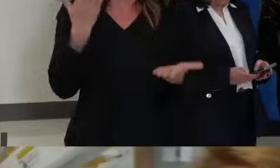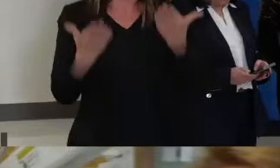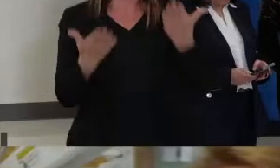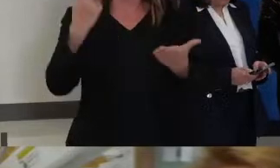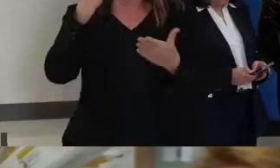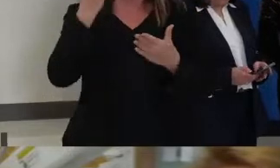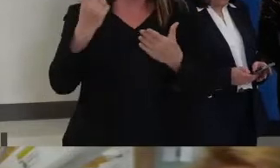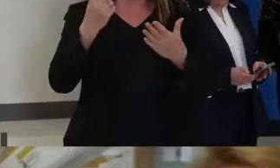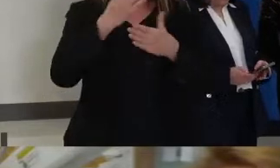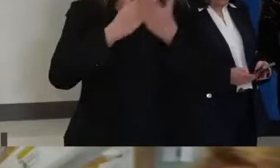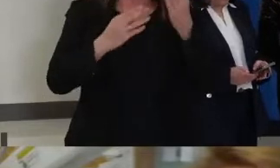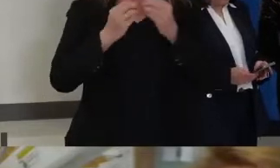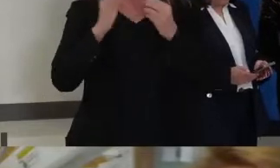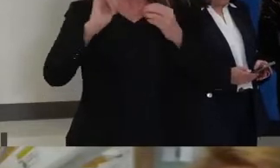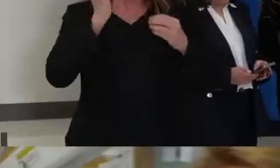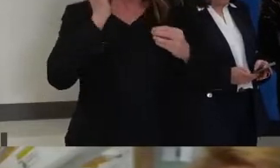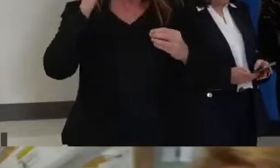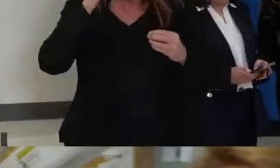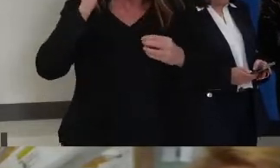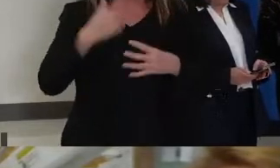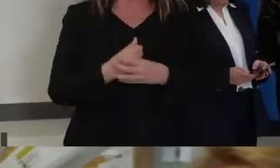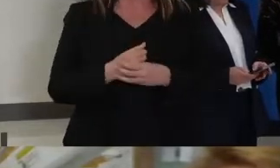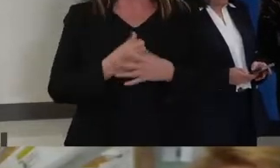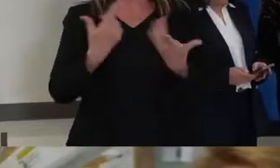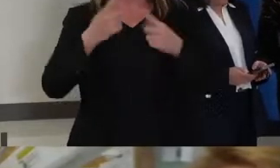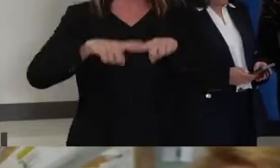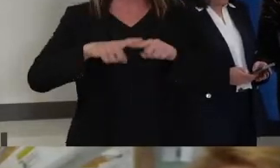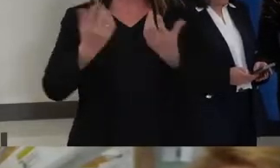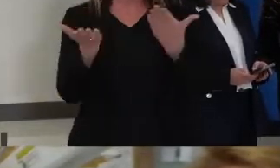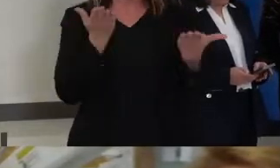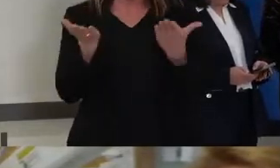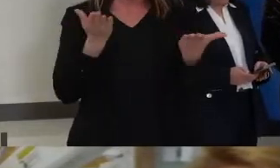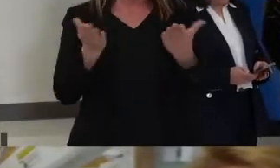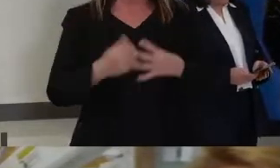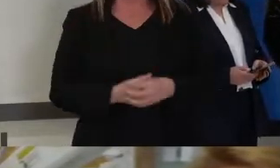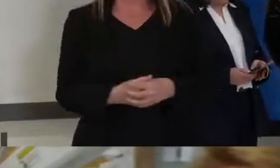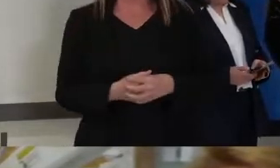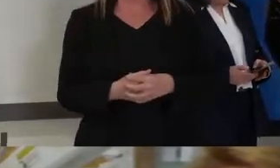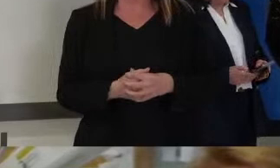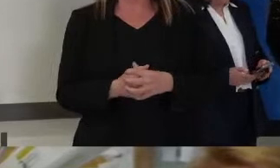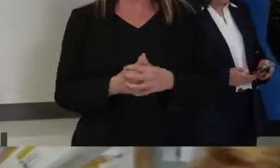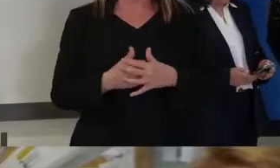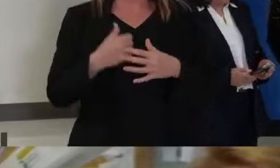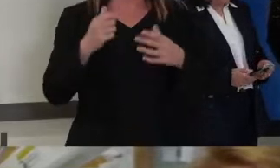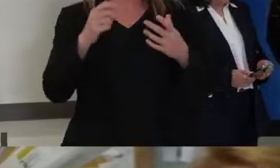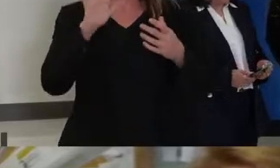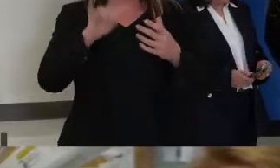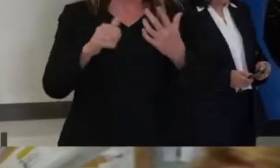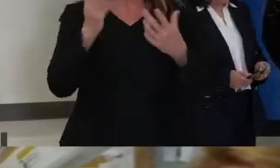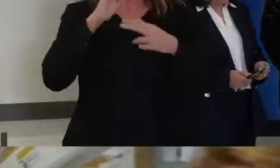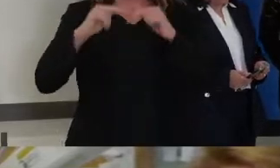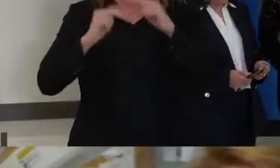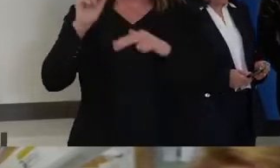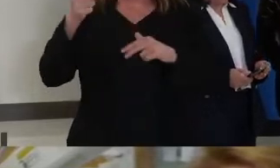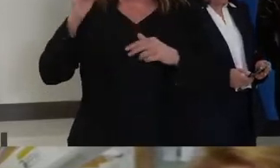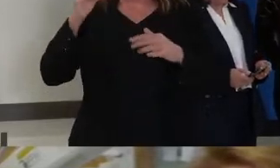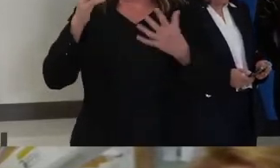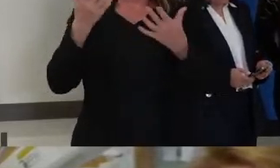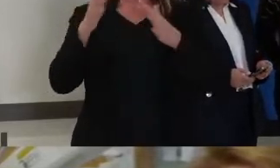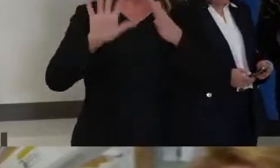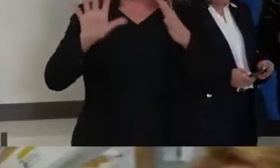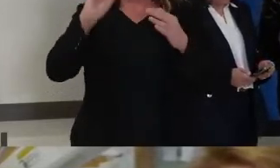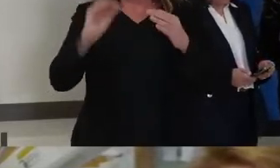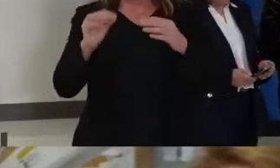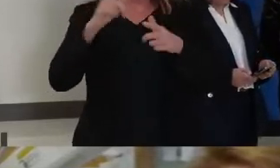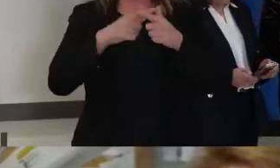that are much more residential, depending on services both in that building per se, as well as in the community. And then